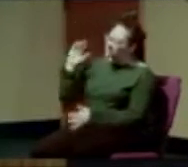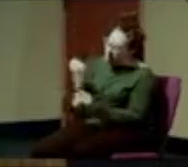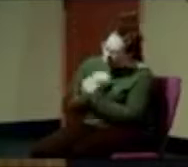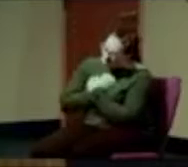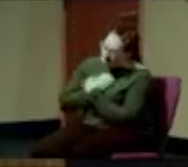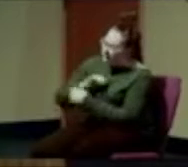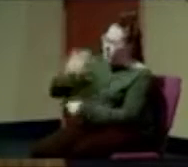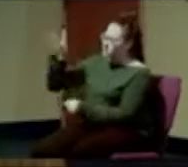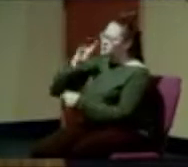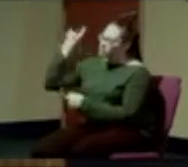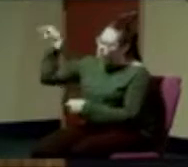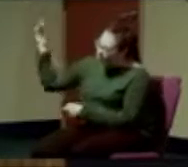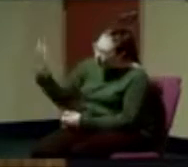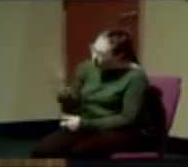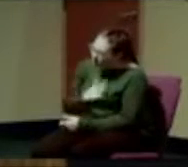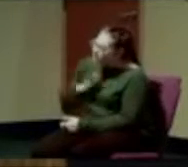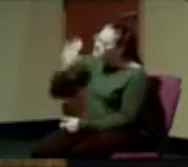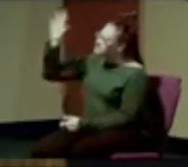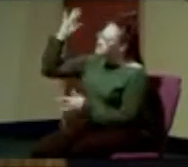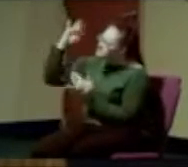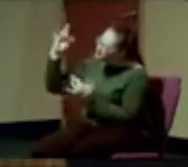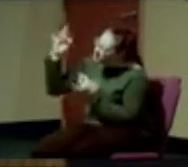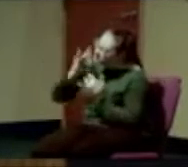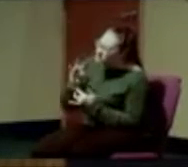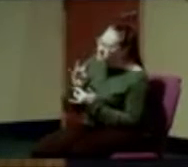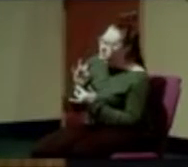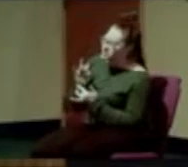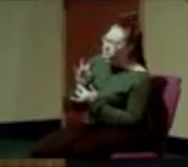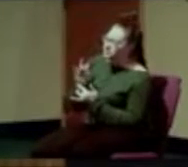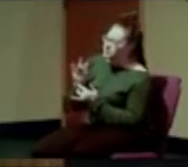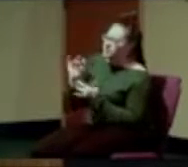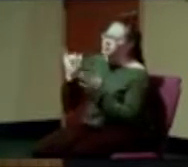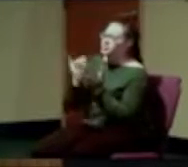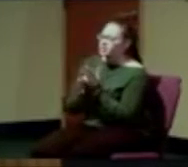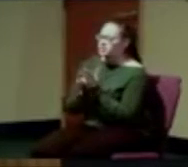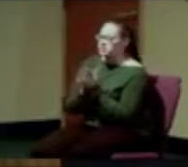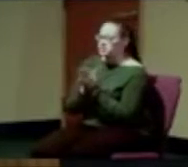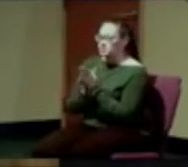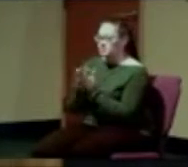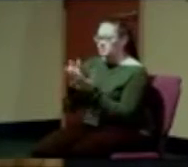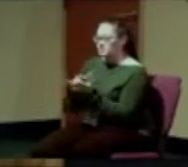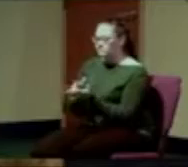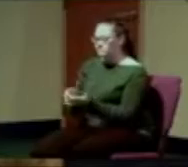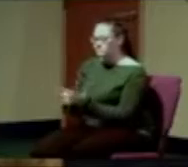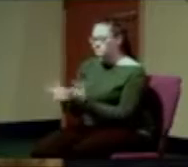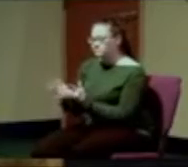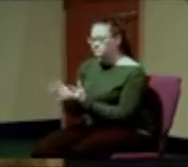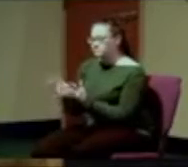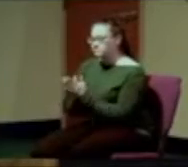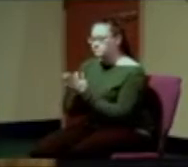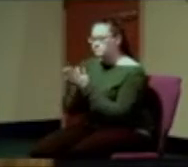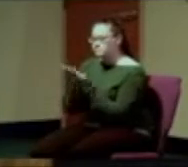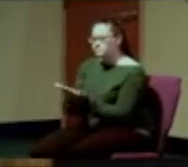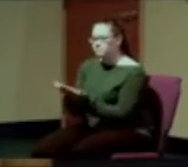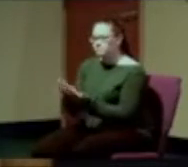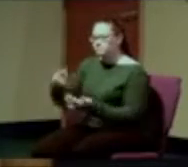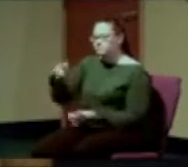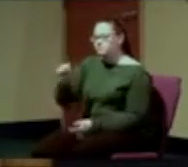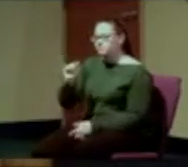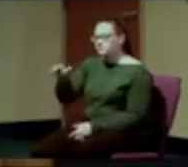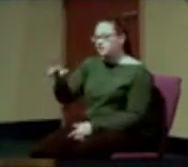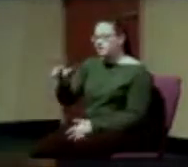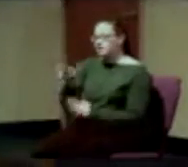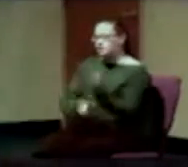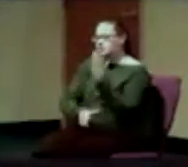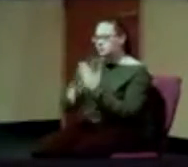mercy. And that is what the gospel is about. Galatians chapter 3, you are all sons of